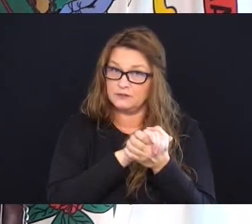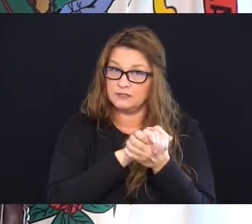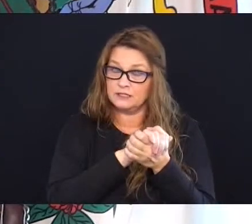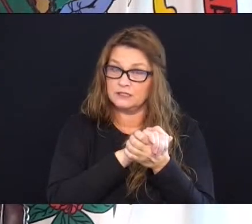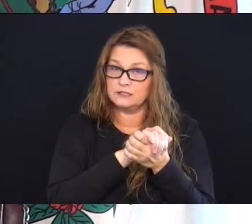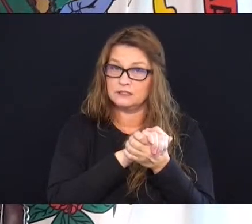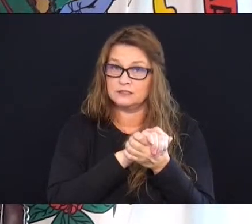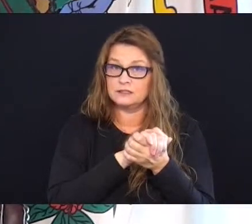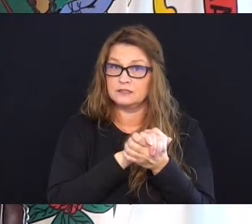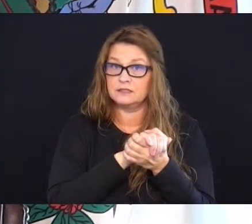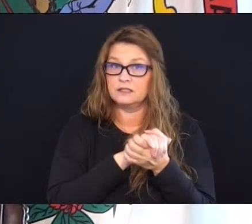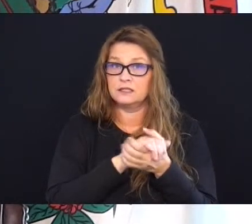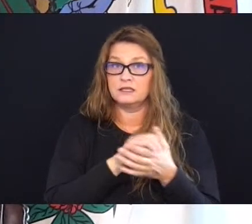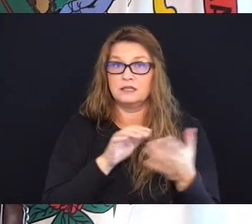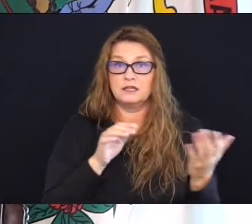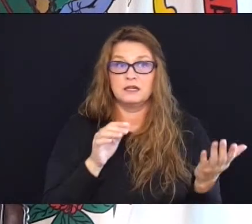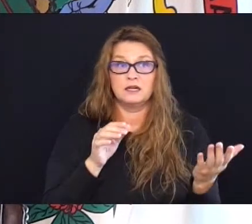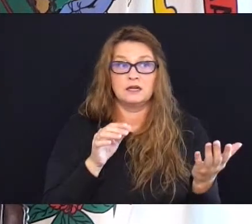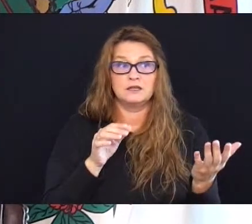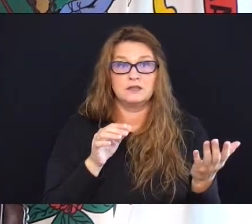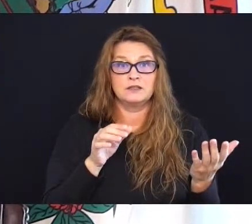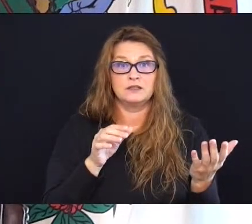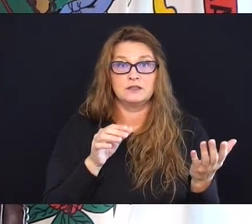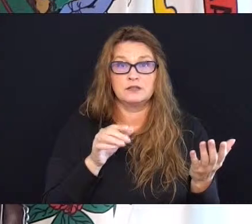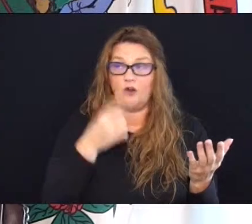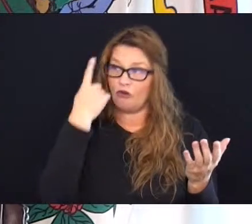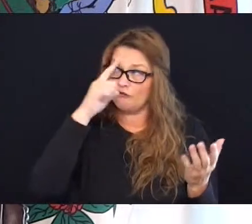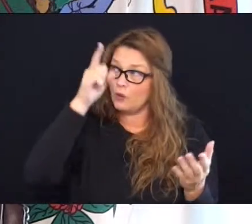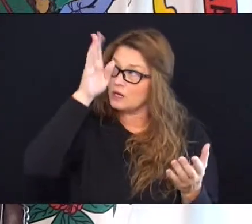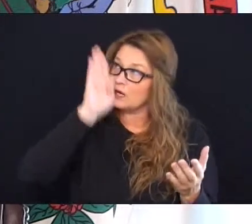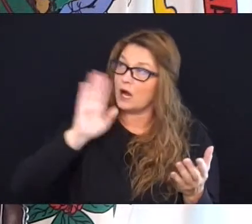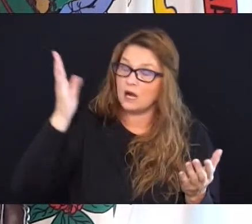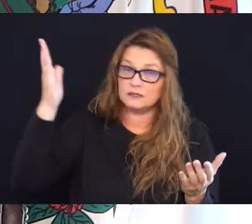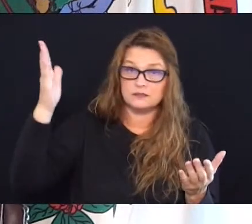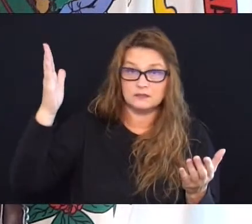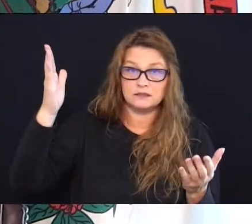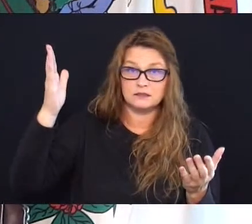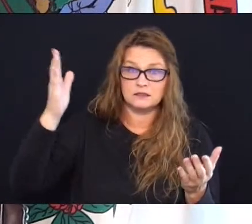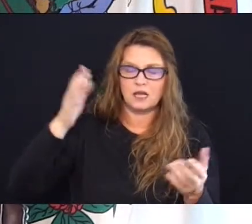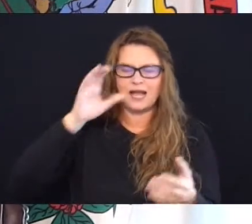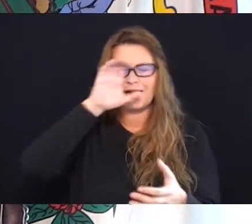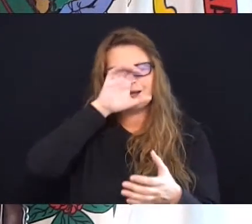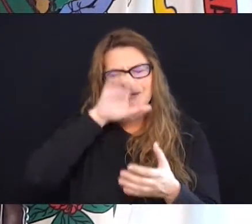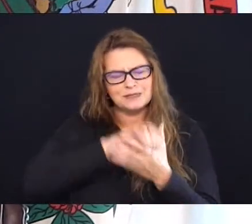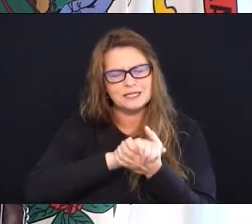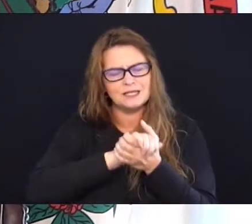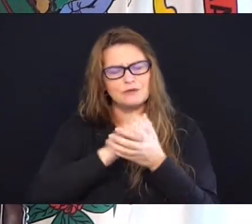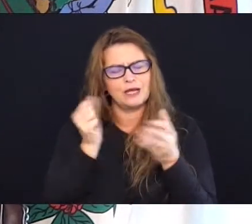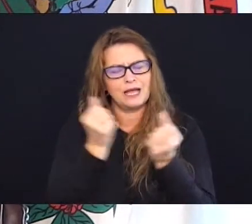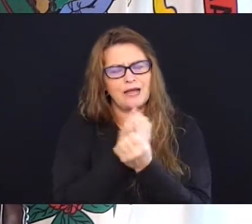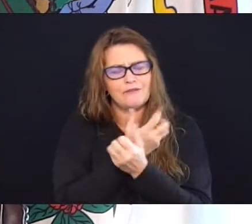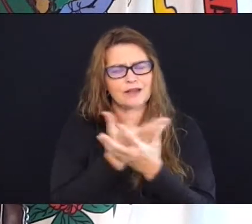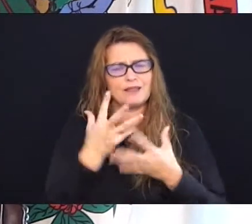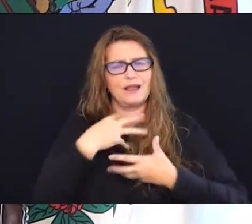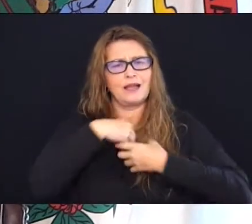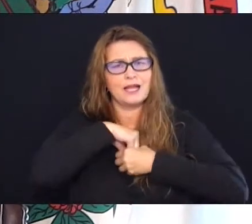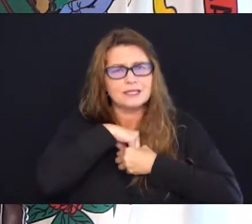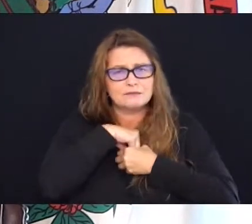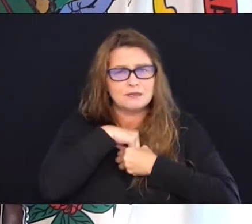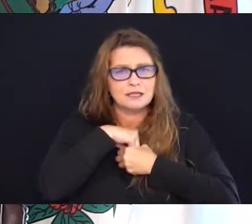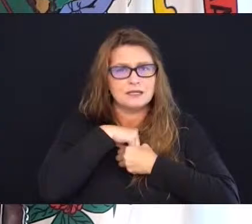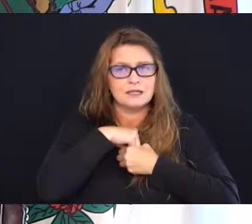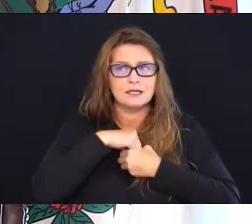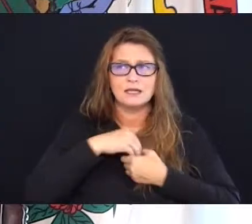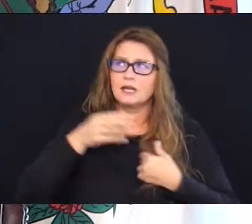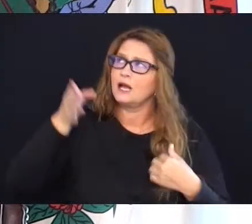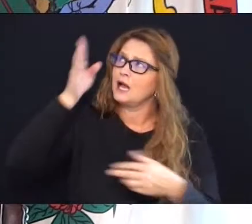can be, for God, I believe with all in me that we'll have time, and